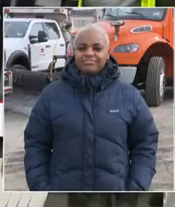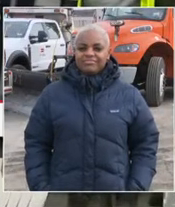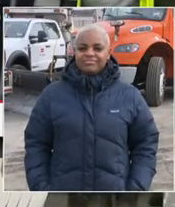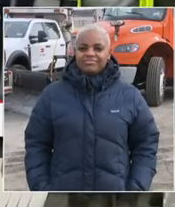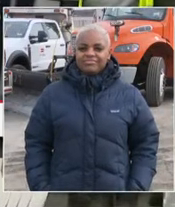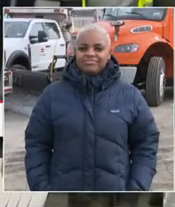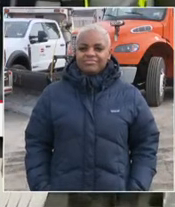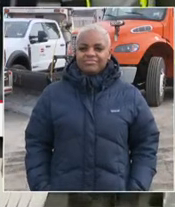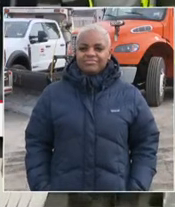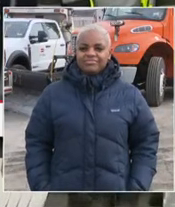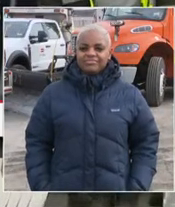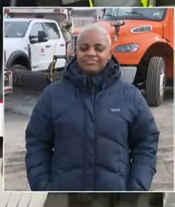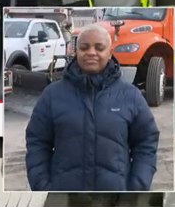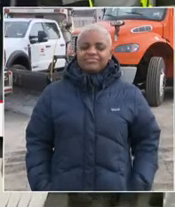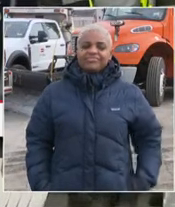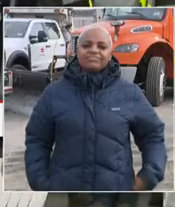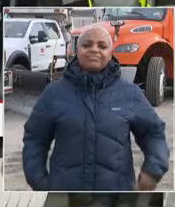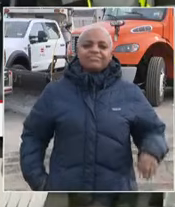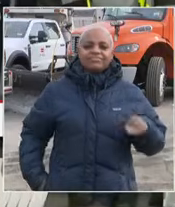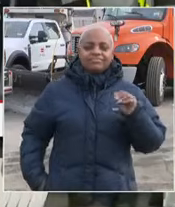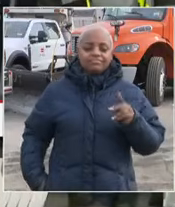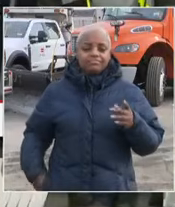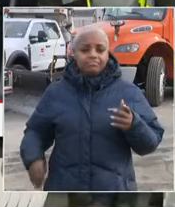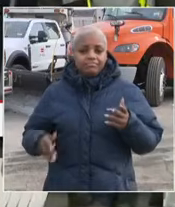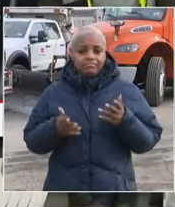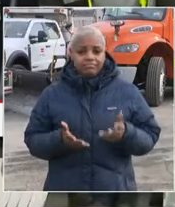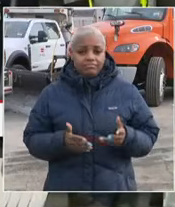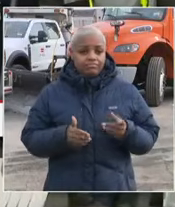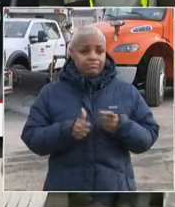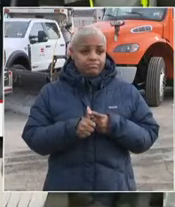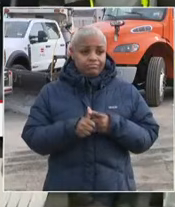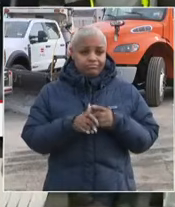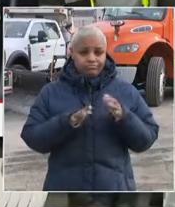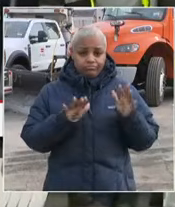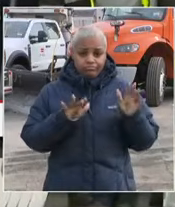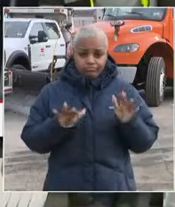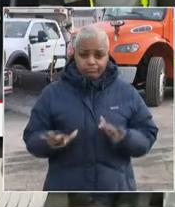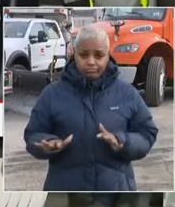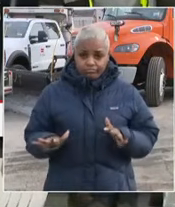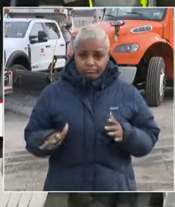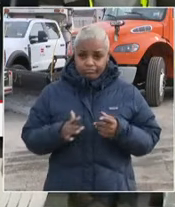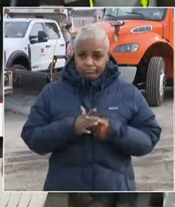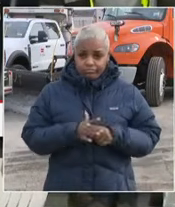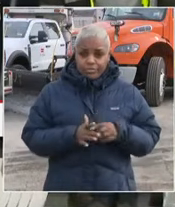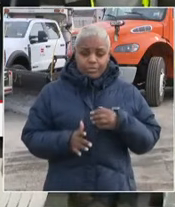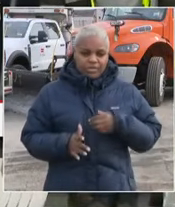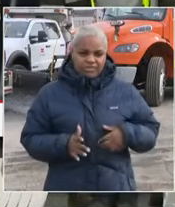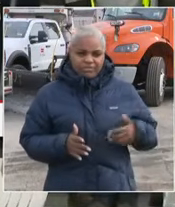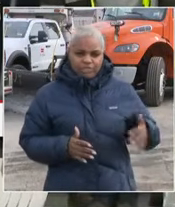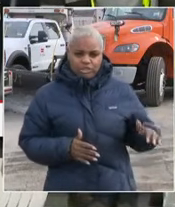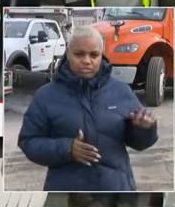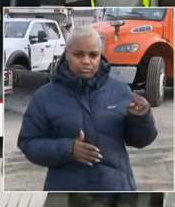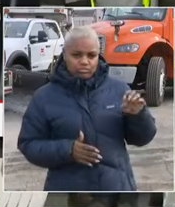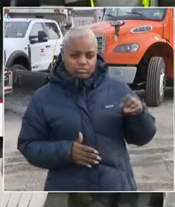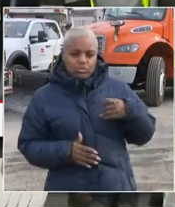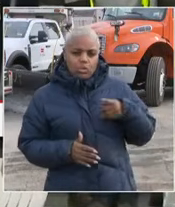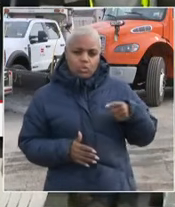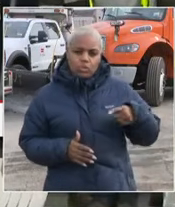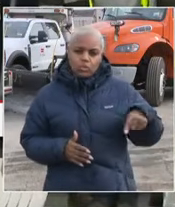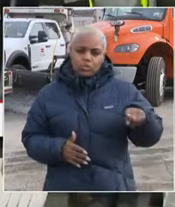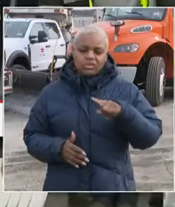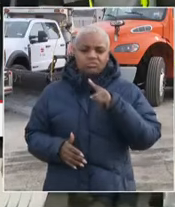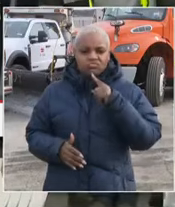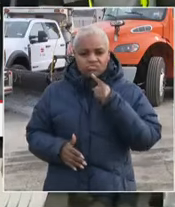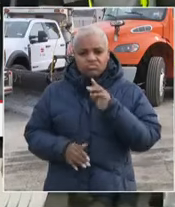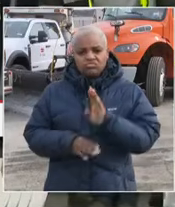Okay, so once snowfall gets underway, as the mayor said, we need everybody to take this serious. Please make sure that your cars aren't